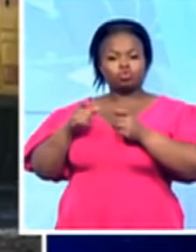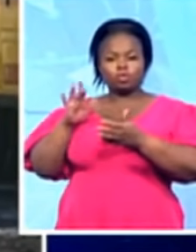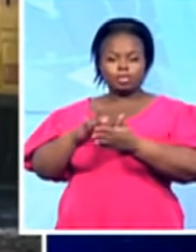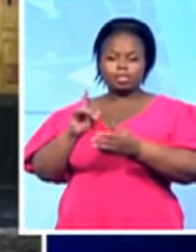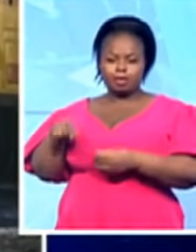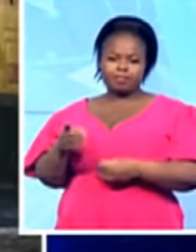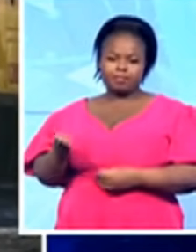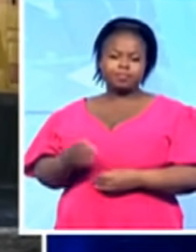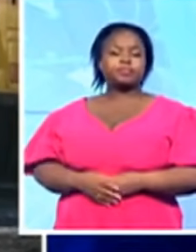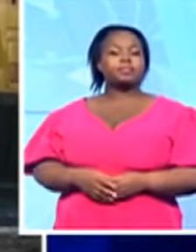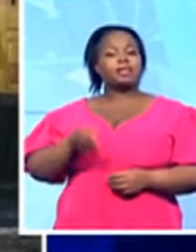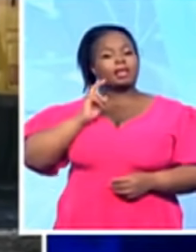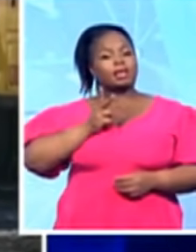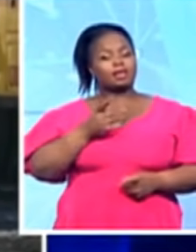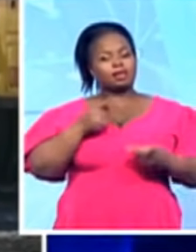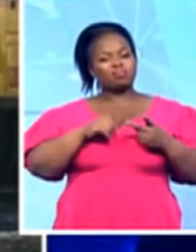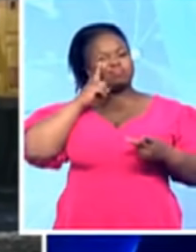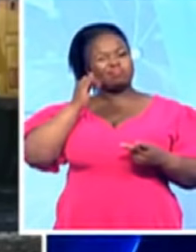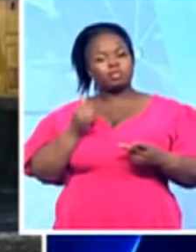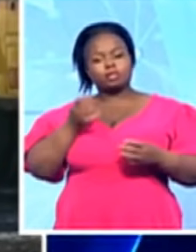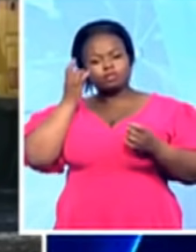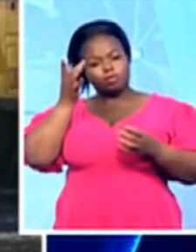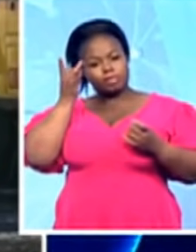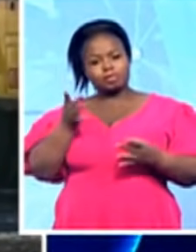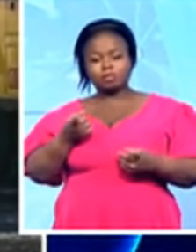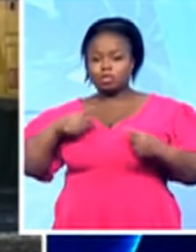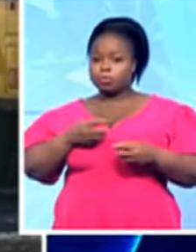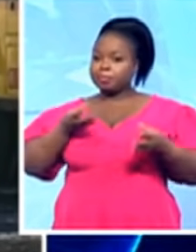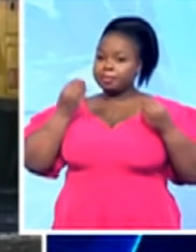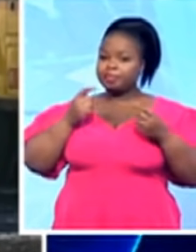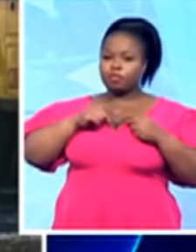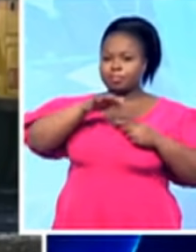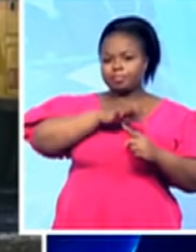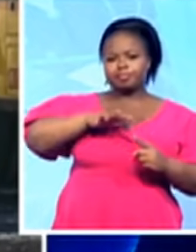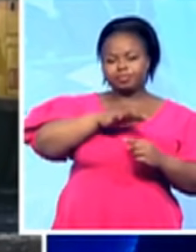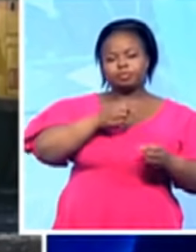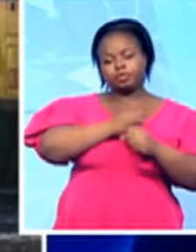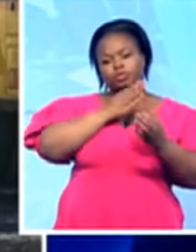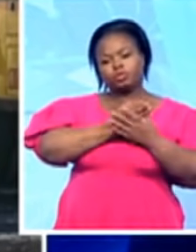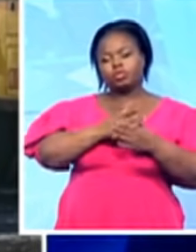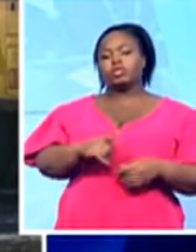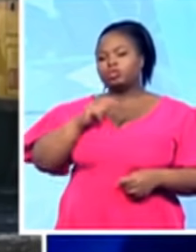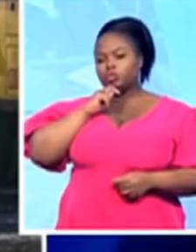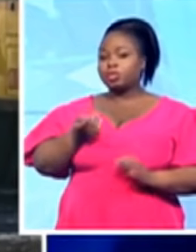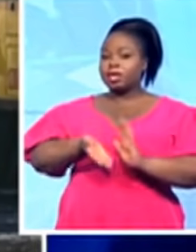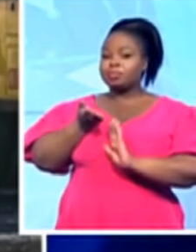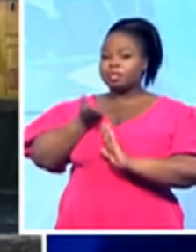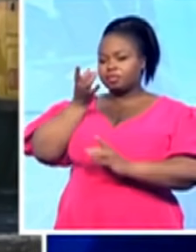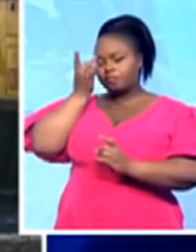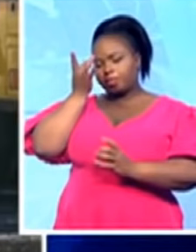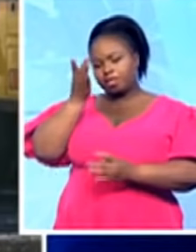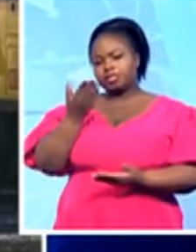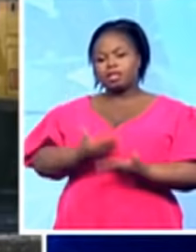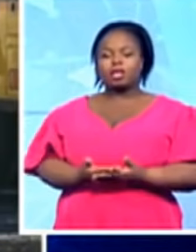all of the information that we receive from scene so that they do have the most up-to-date information so that they can obviously make the